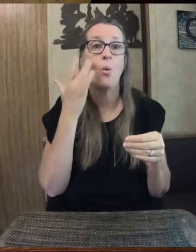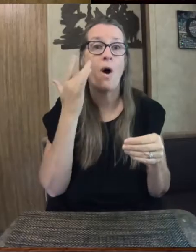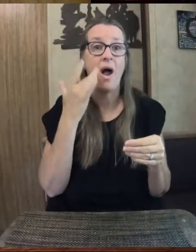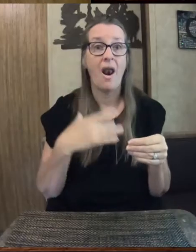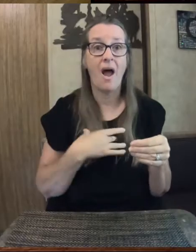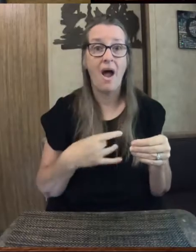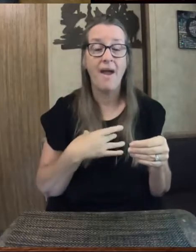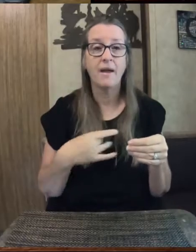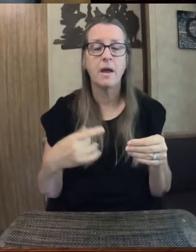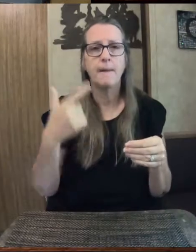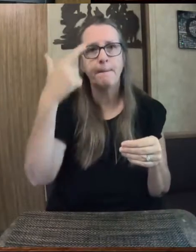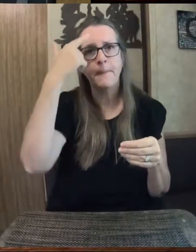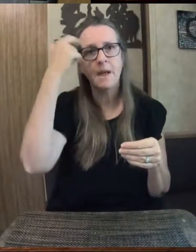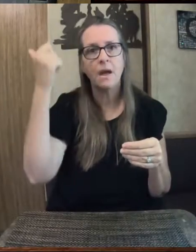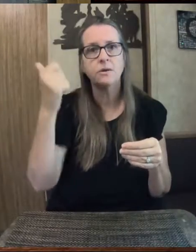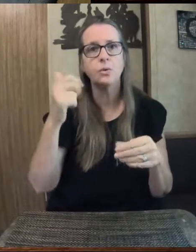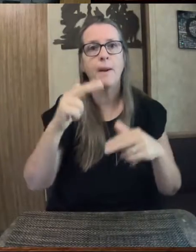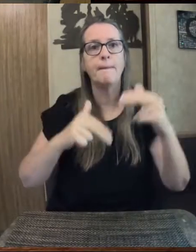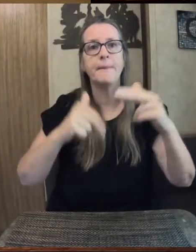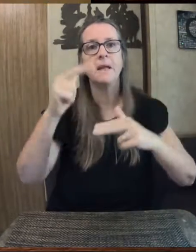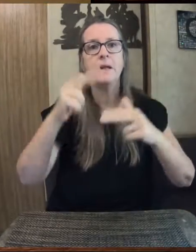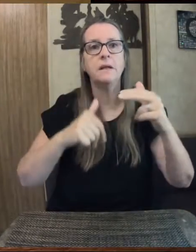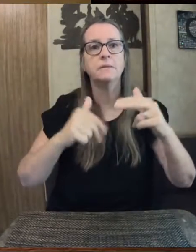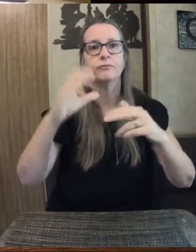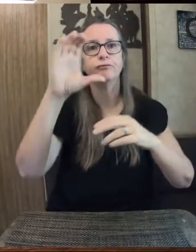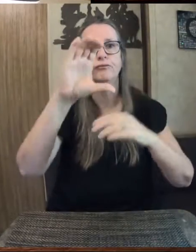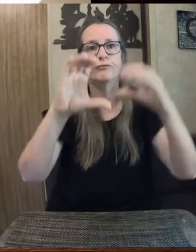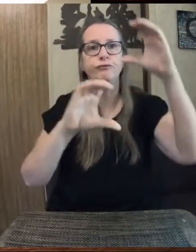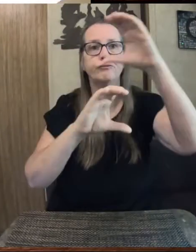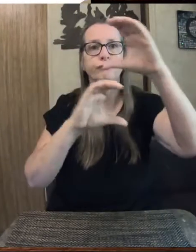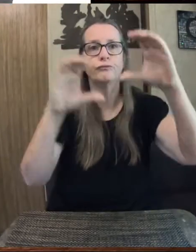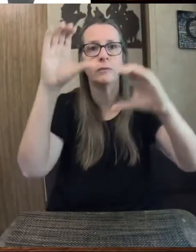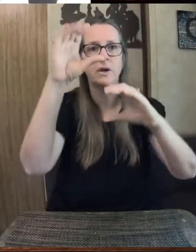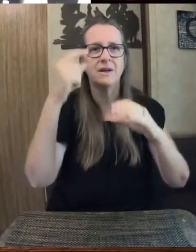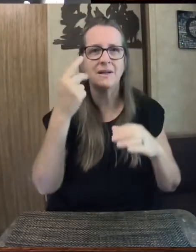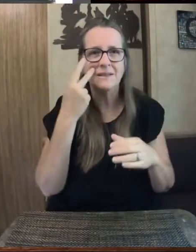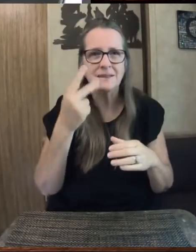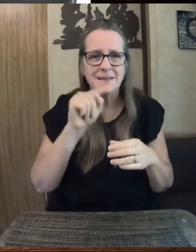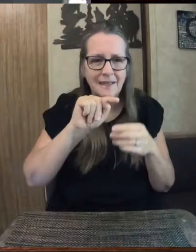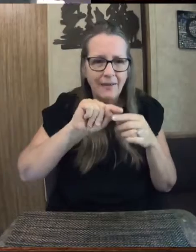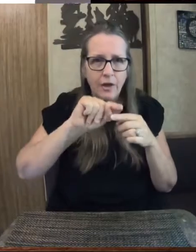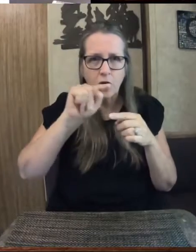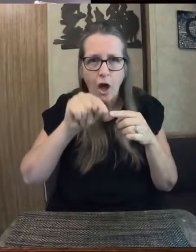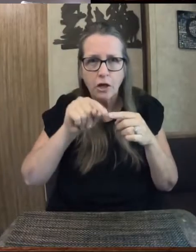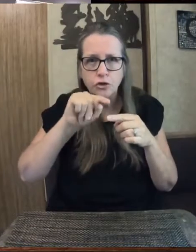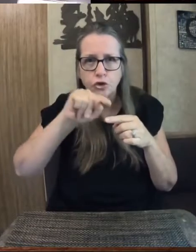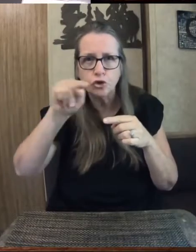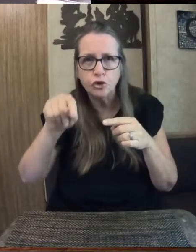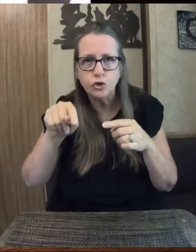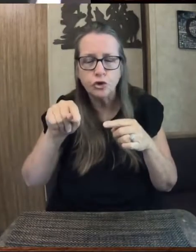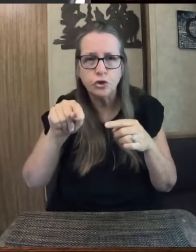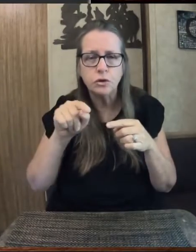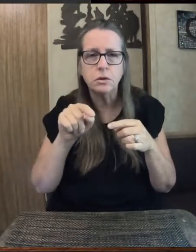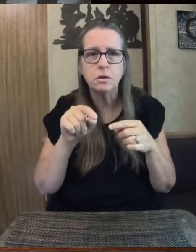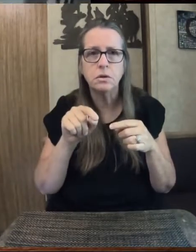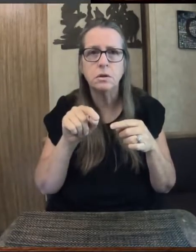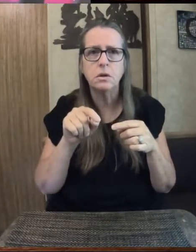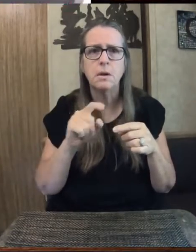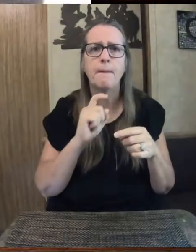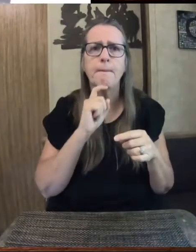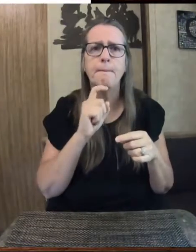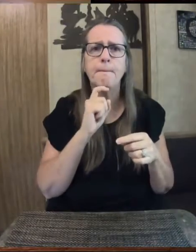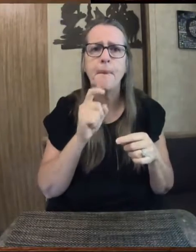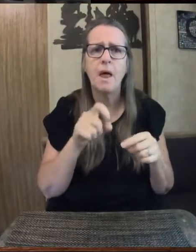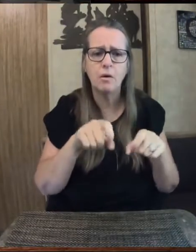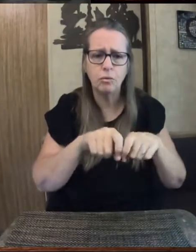them is you can build on them. So you see this little notch that's taken out of the side there?